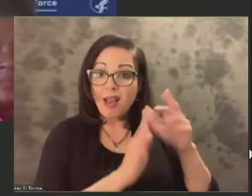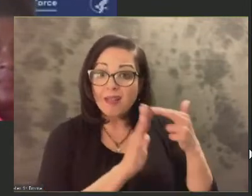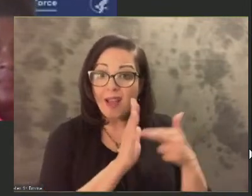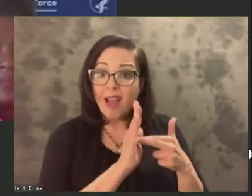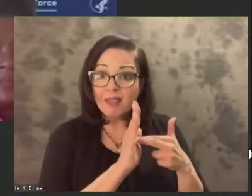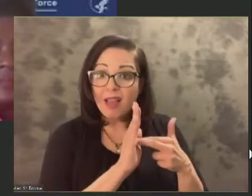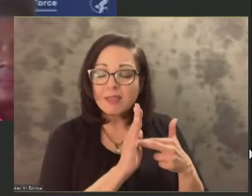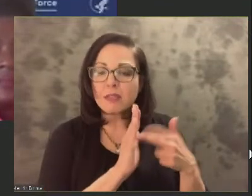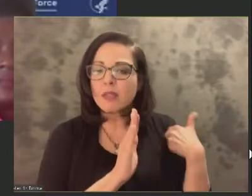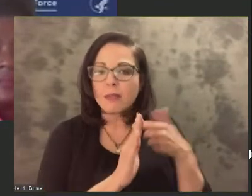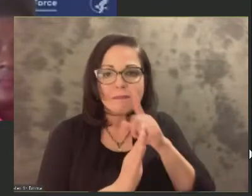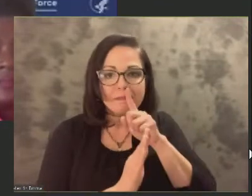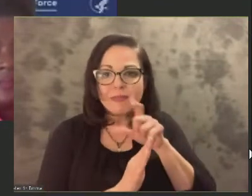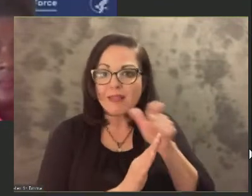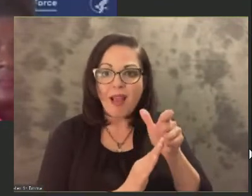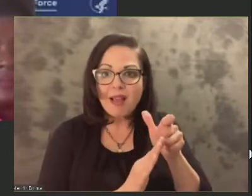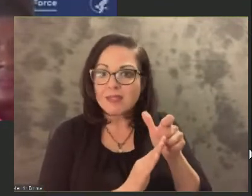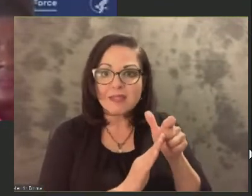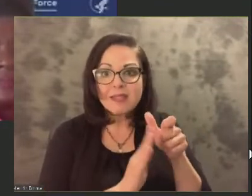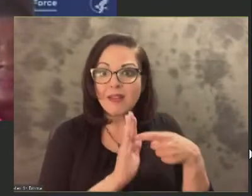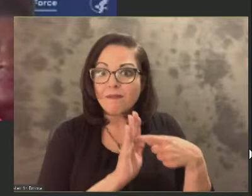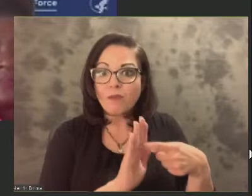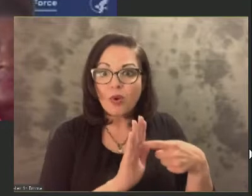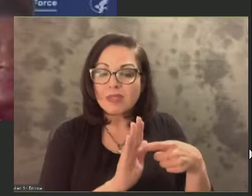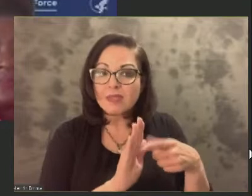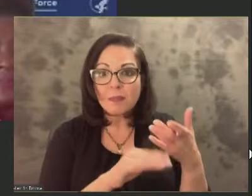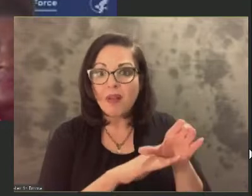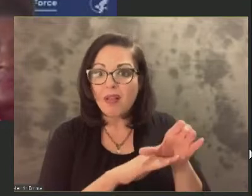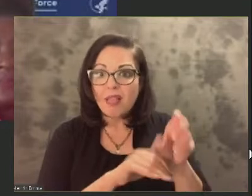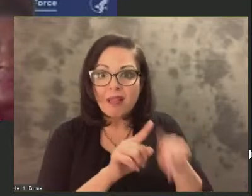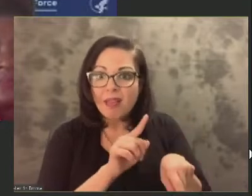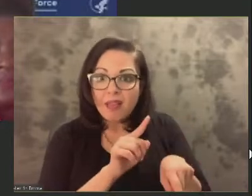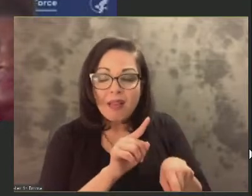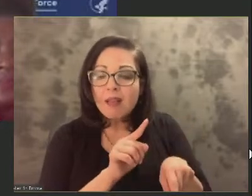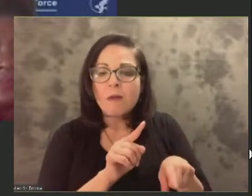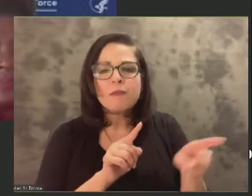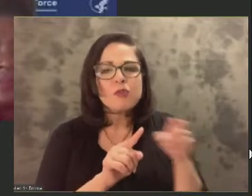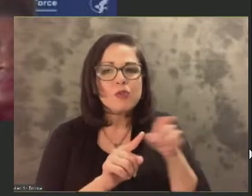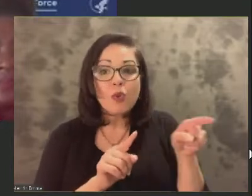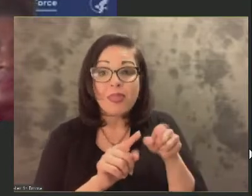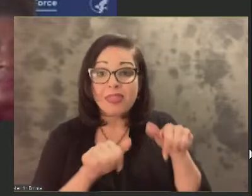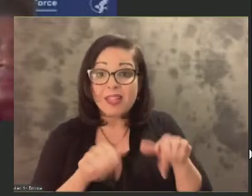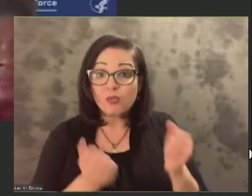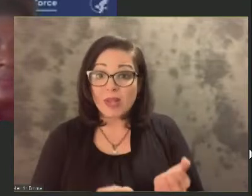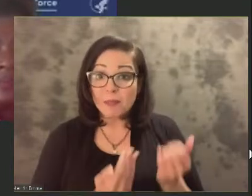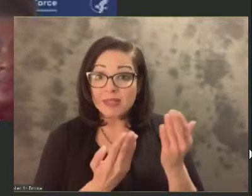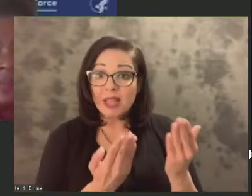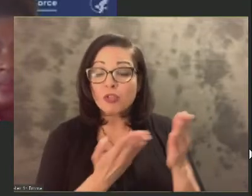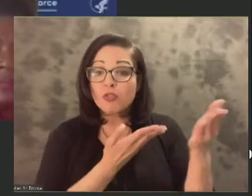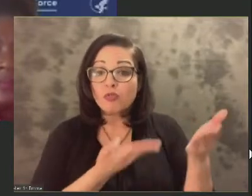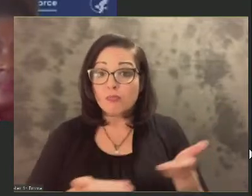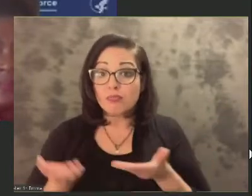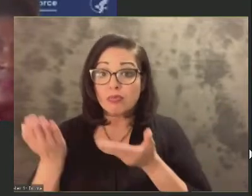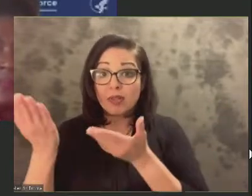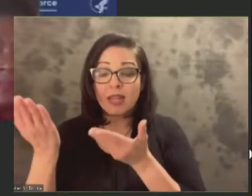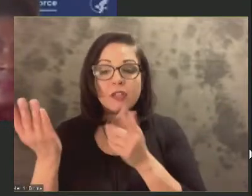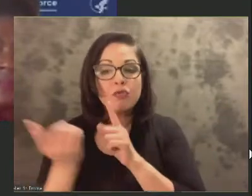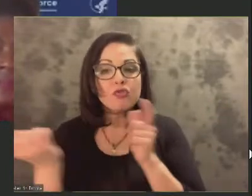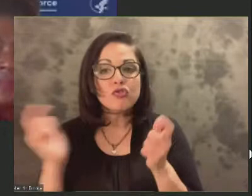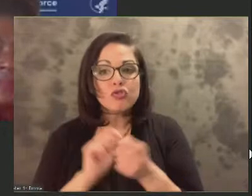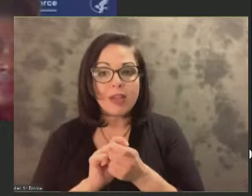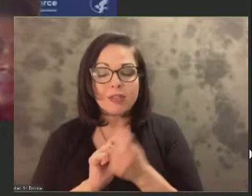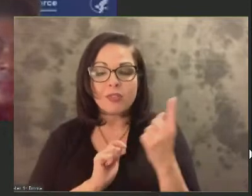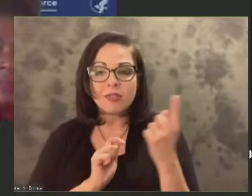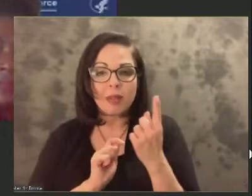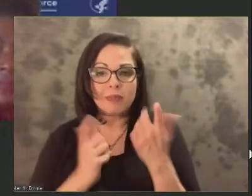guidelines that are not enforceable. And so this recommendation to bring forth and change something